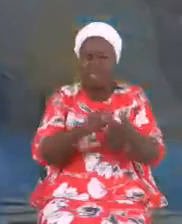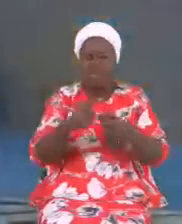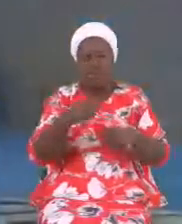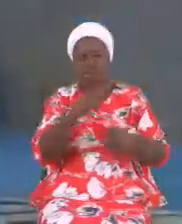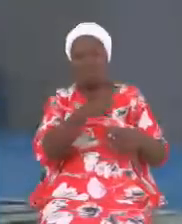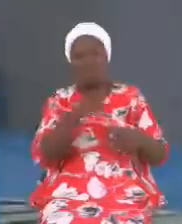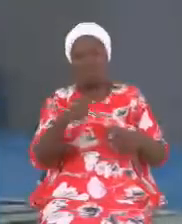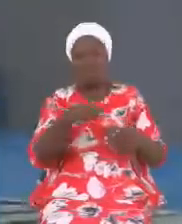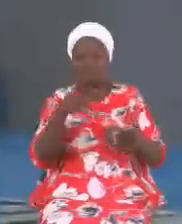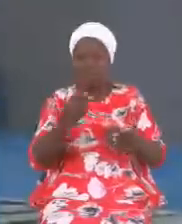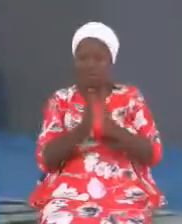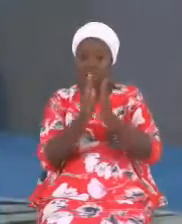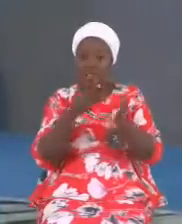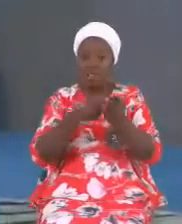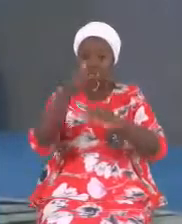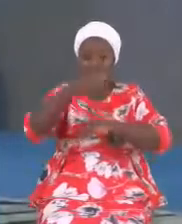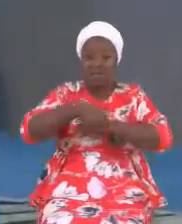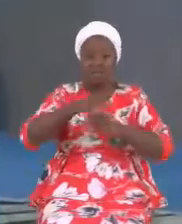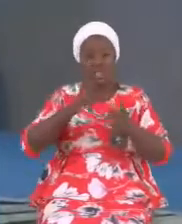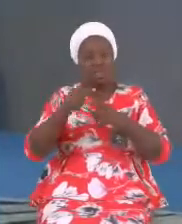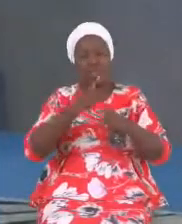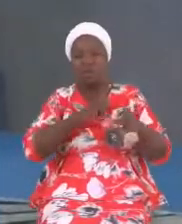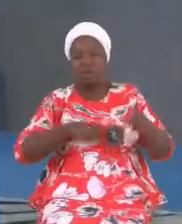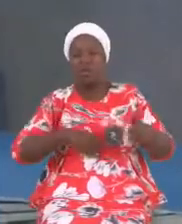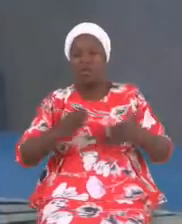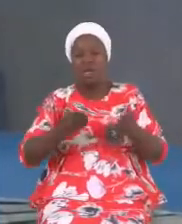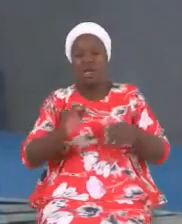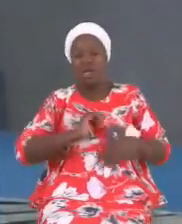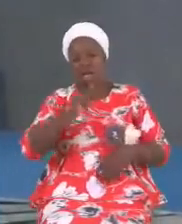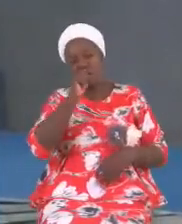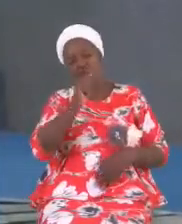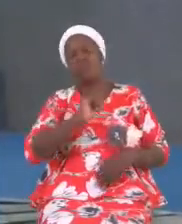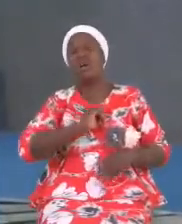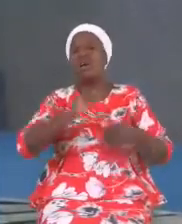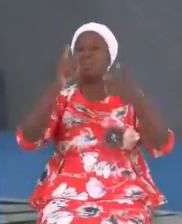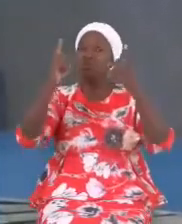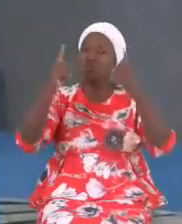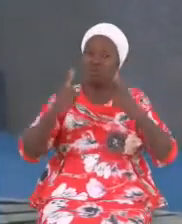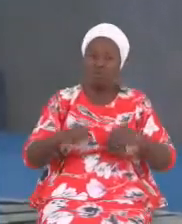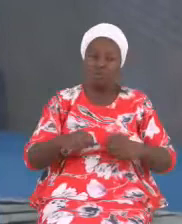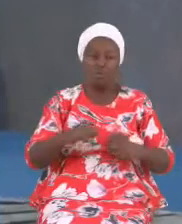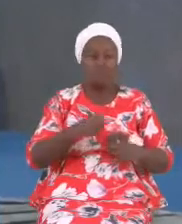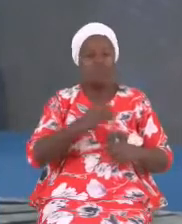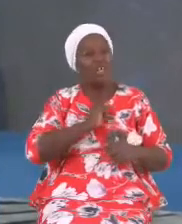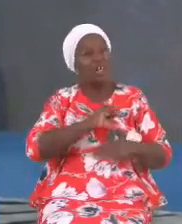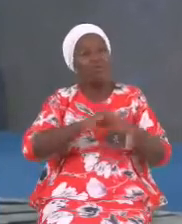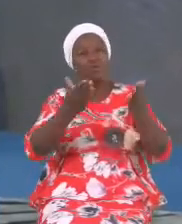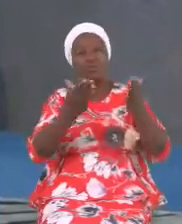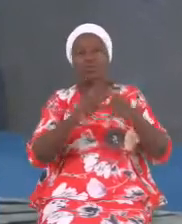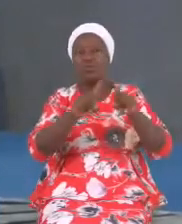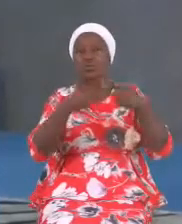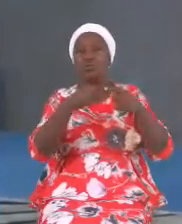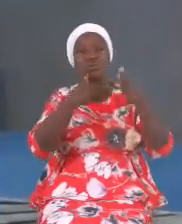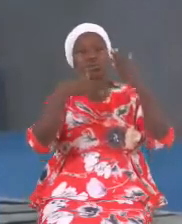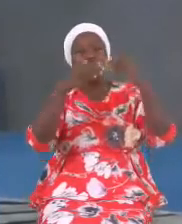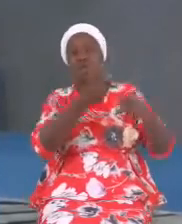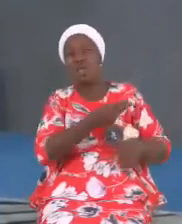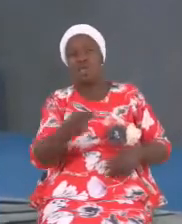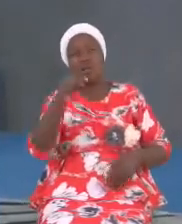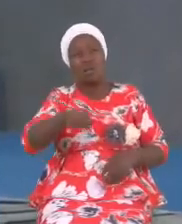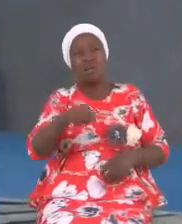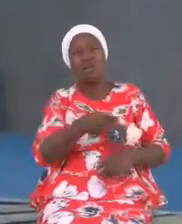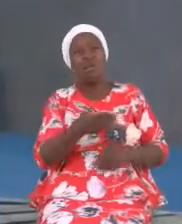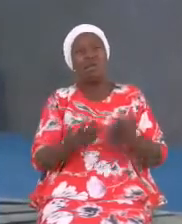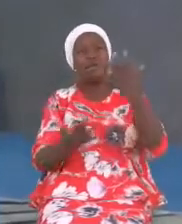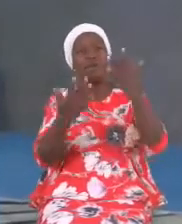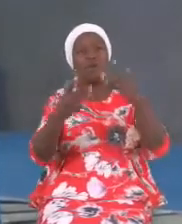come. I don't want to go to hell. I want to go to heaven. Liberate me and grant me grace and grant me the strength